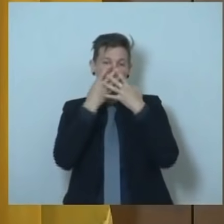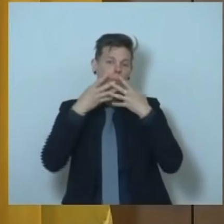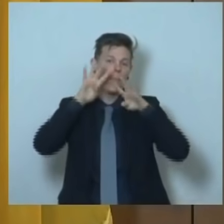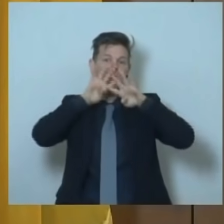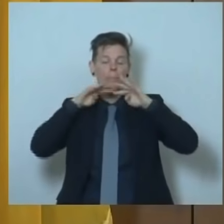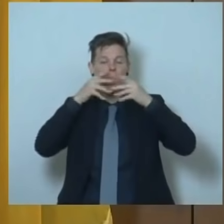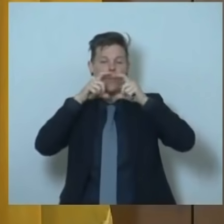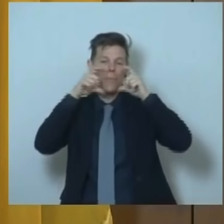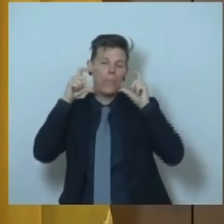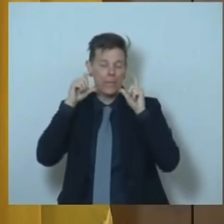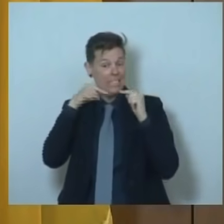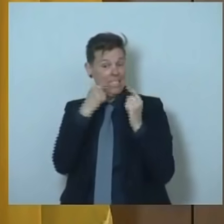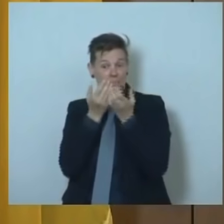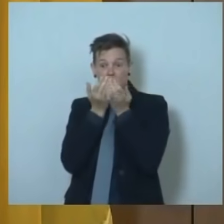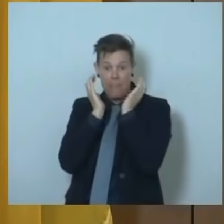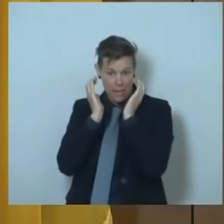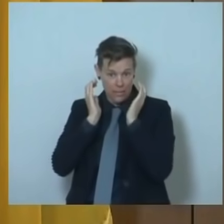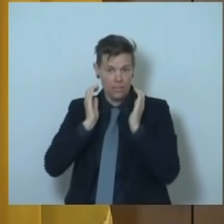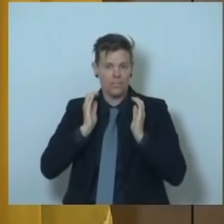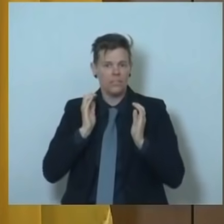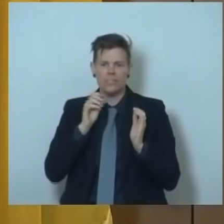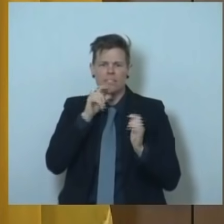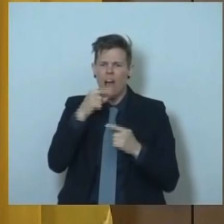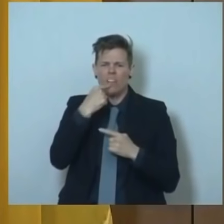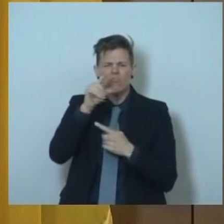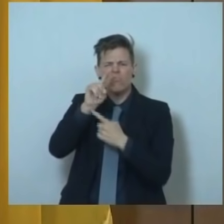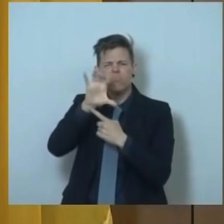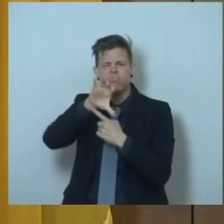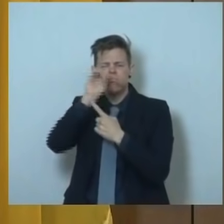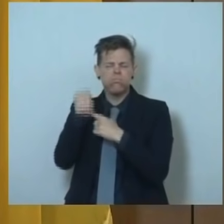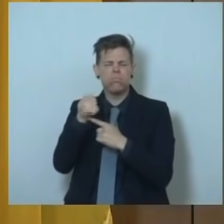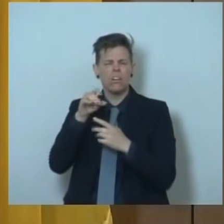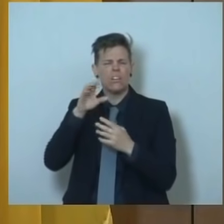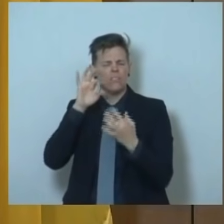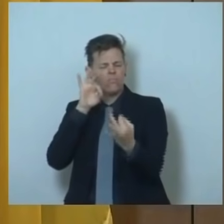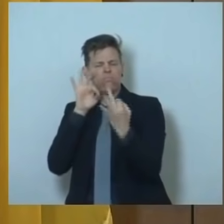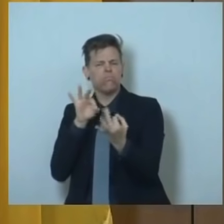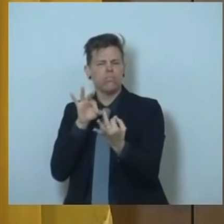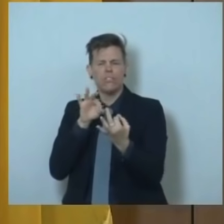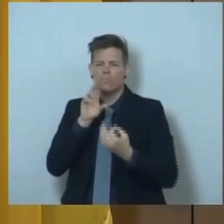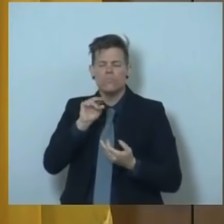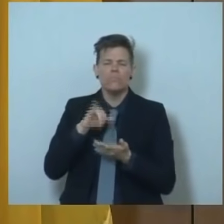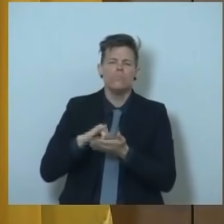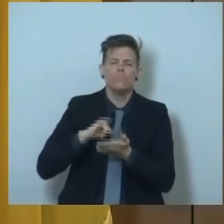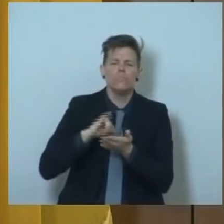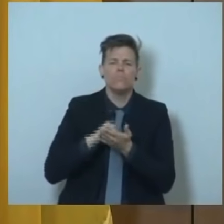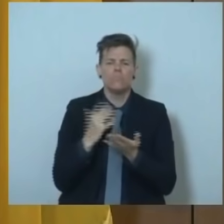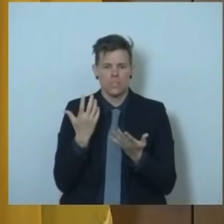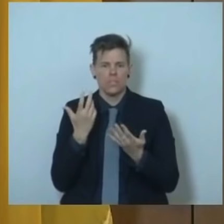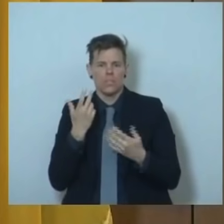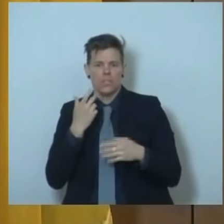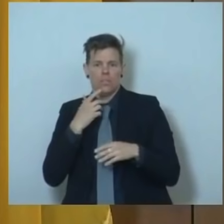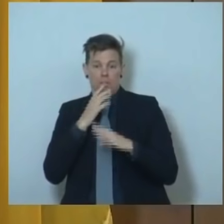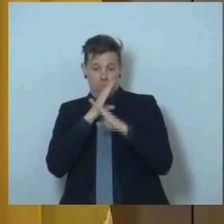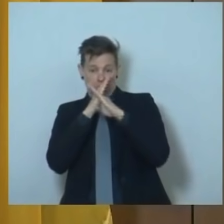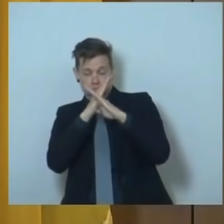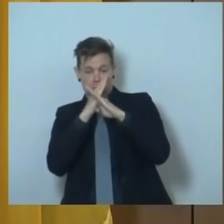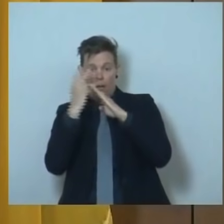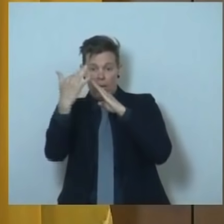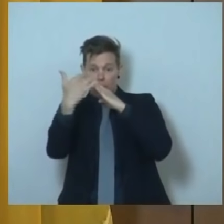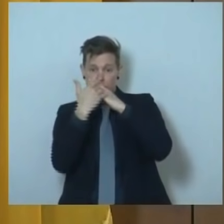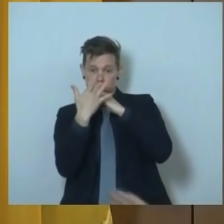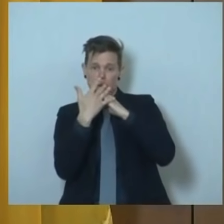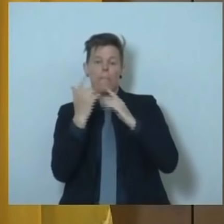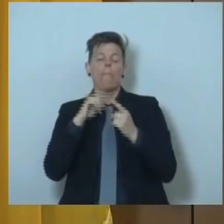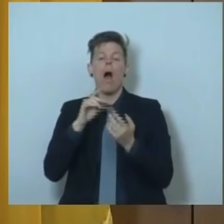this won't 100% protect me from giving it, but it mitigates